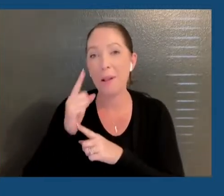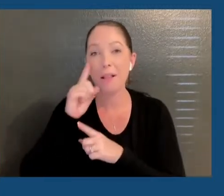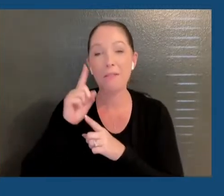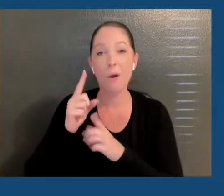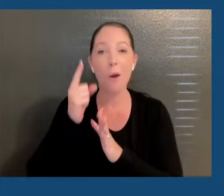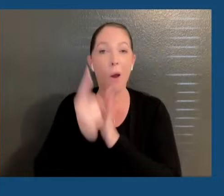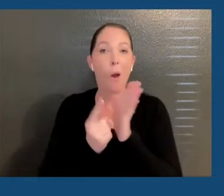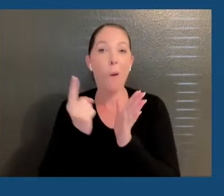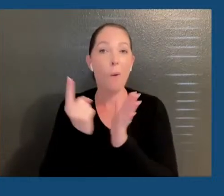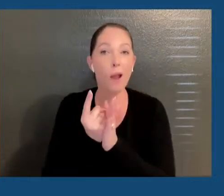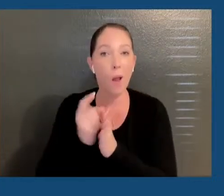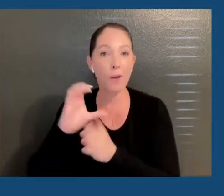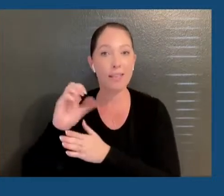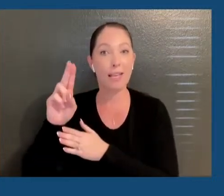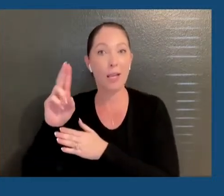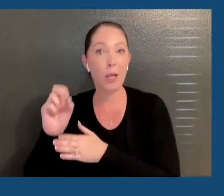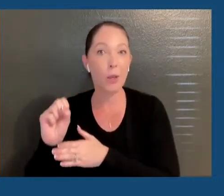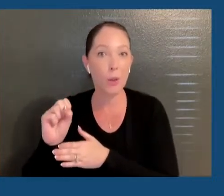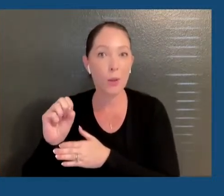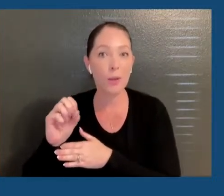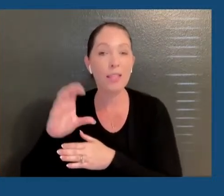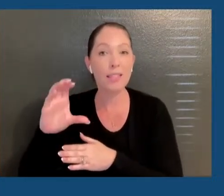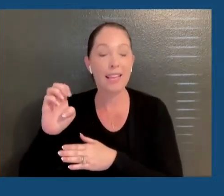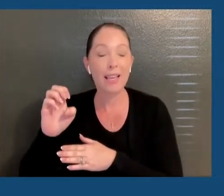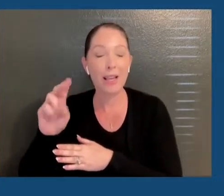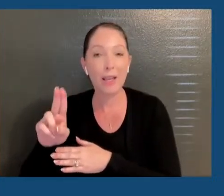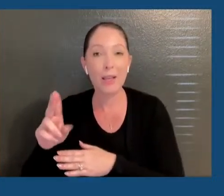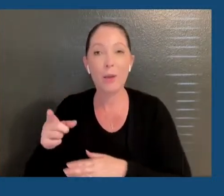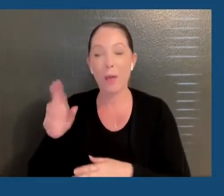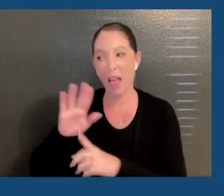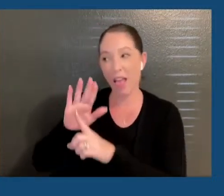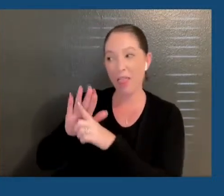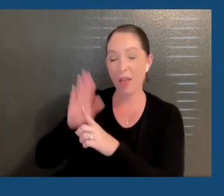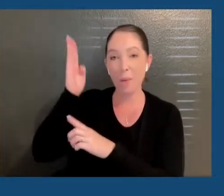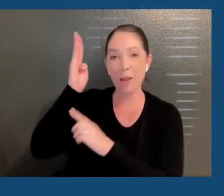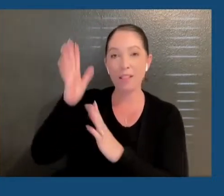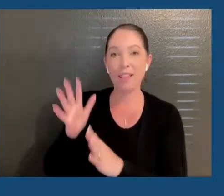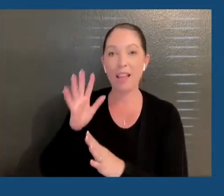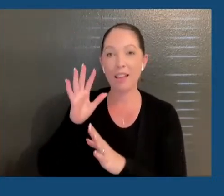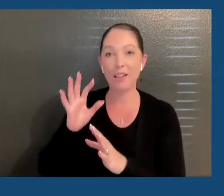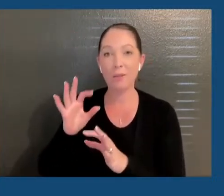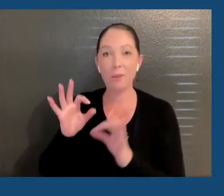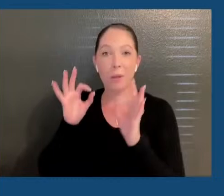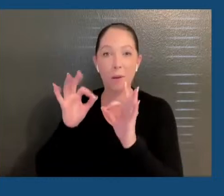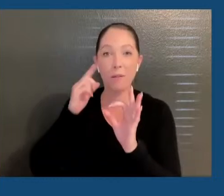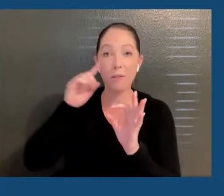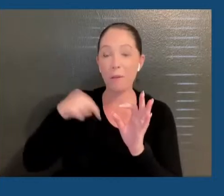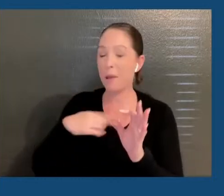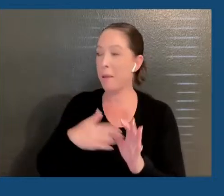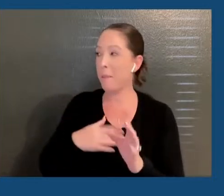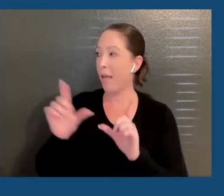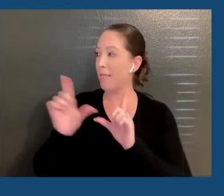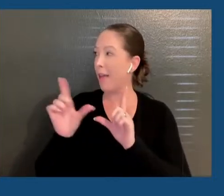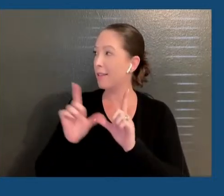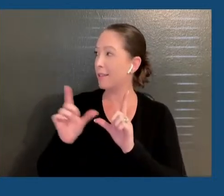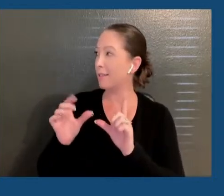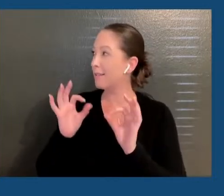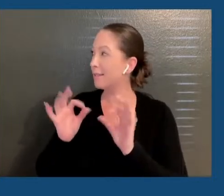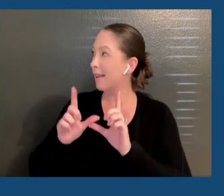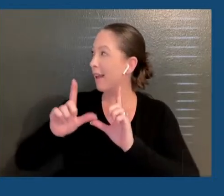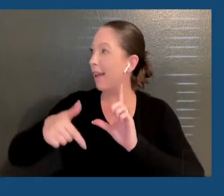continuing education credit, because Sweta and Alan's presentation was perfect for me, and my license is up next year. But I will not do